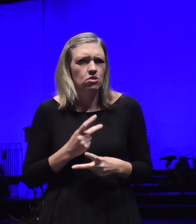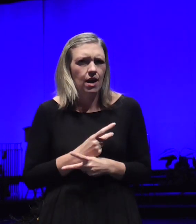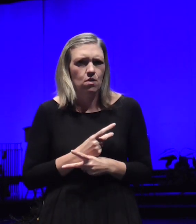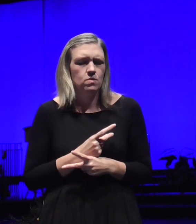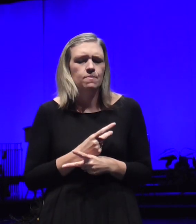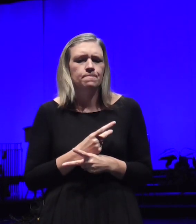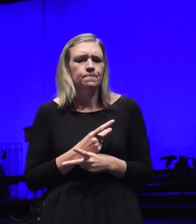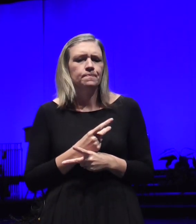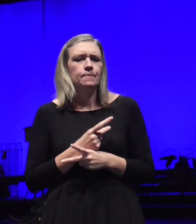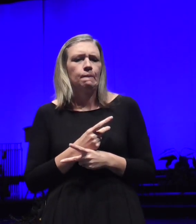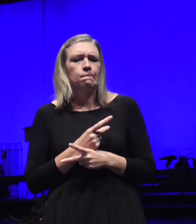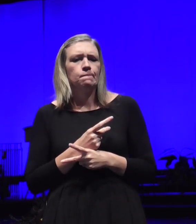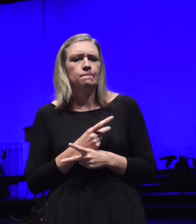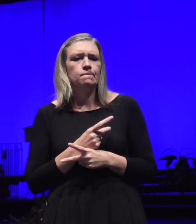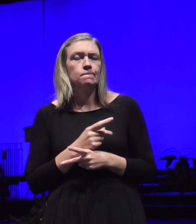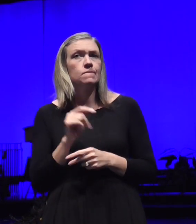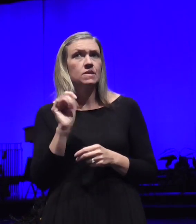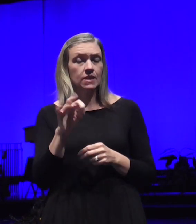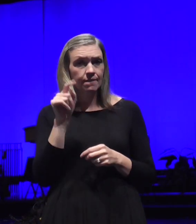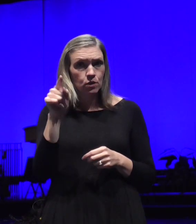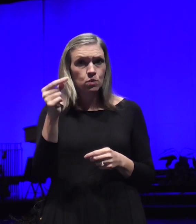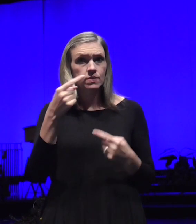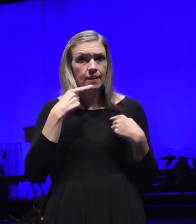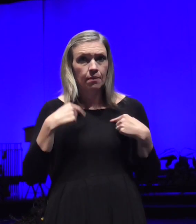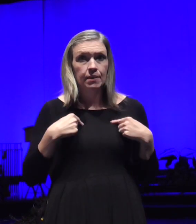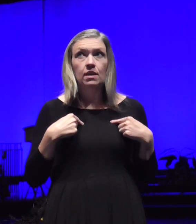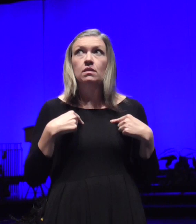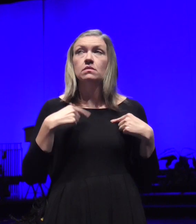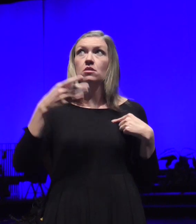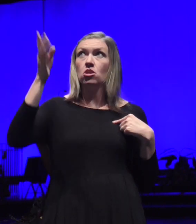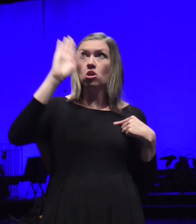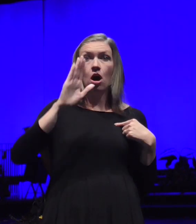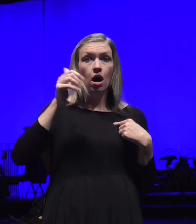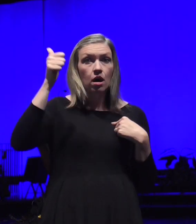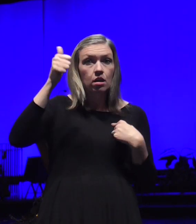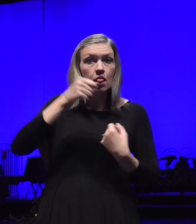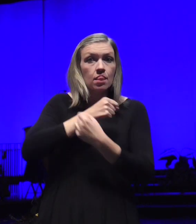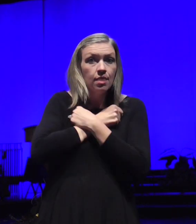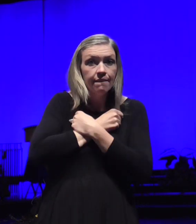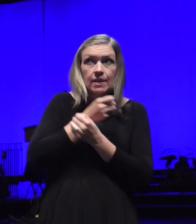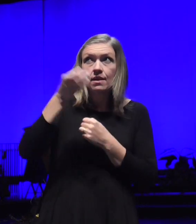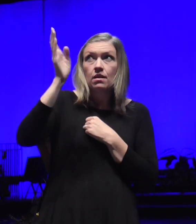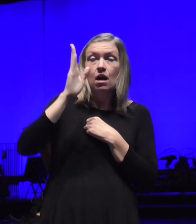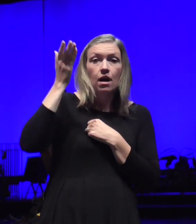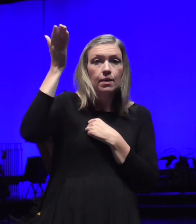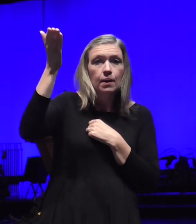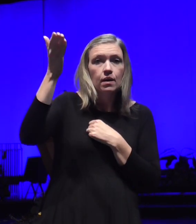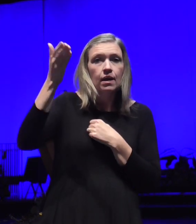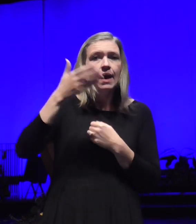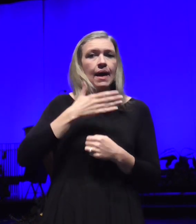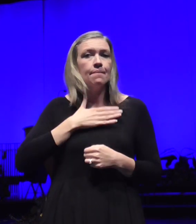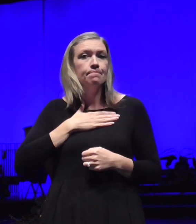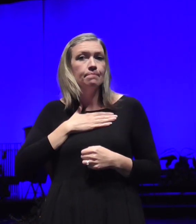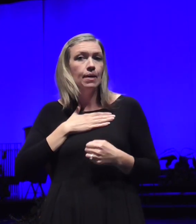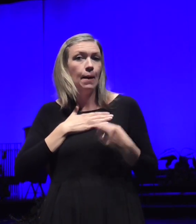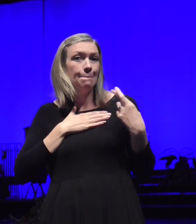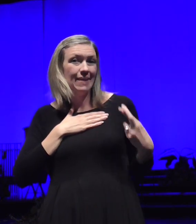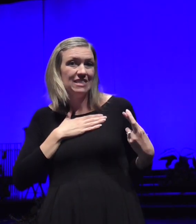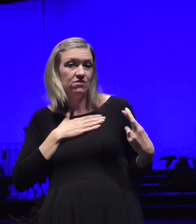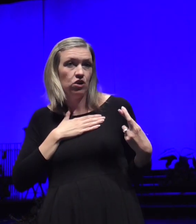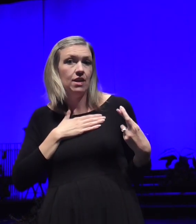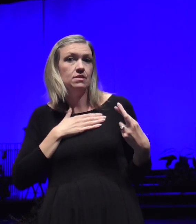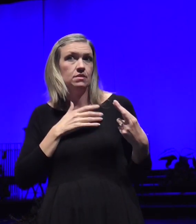come if you're telling me there's a loving God, and you're telling me that my best friend, Ashua ben